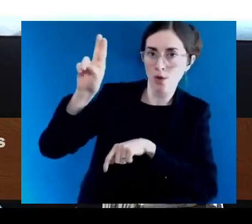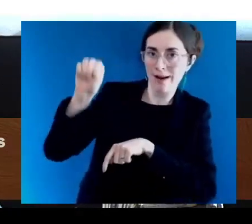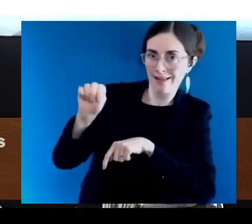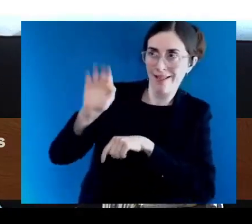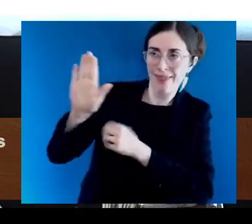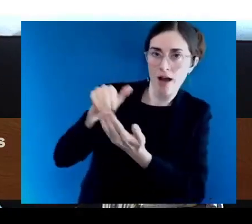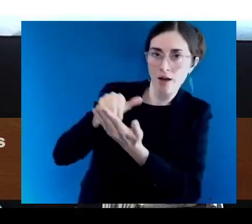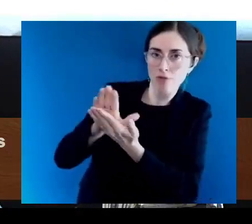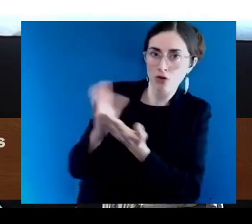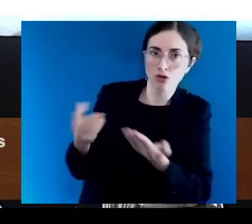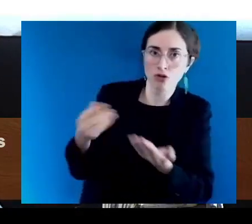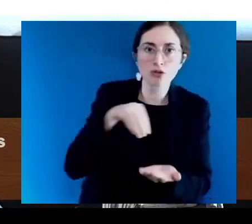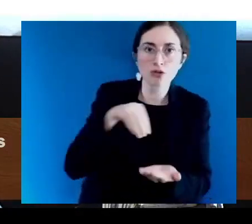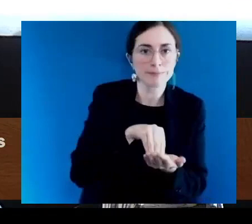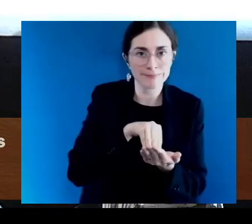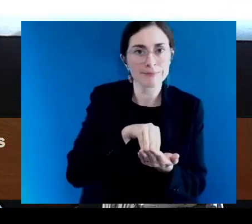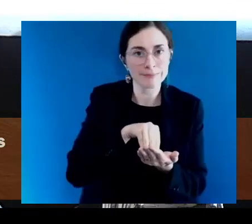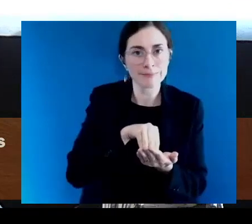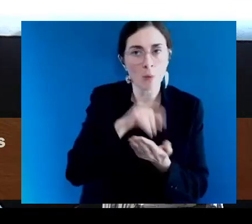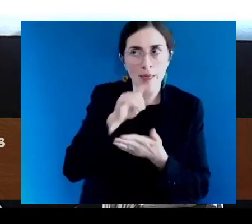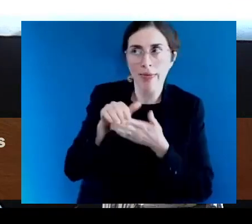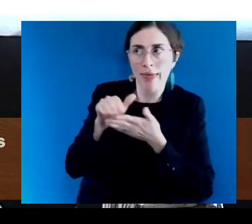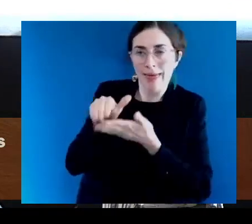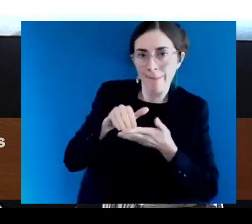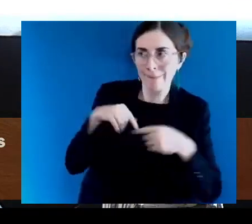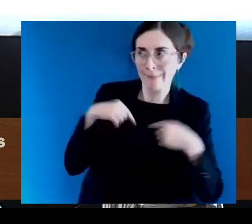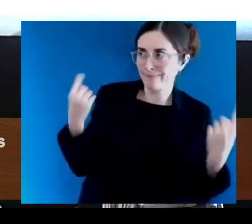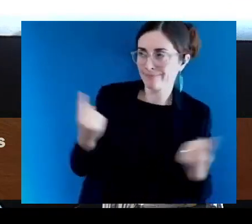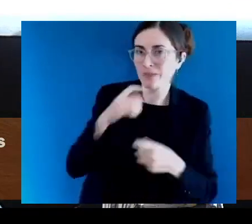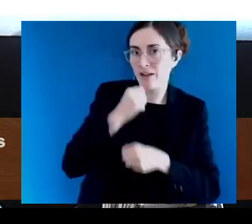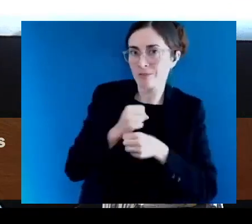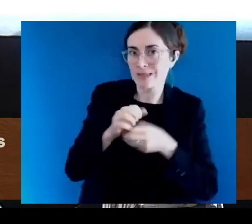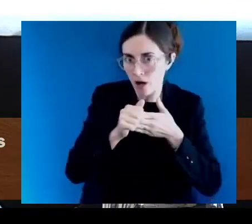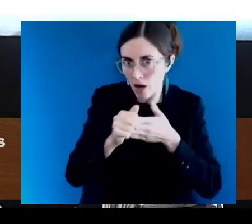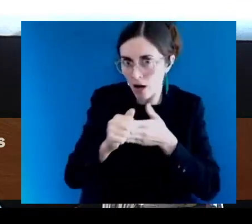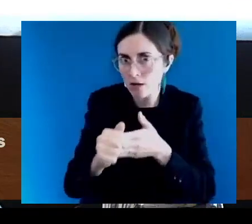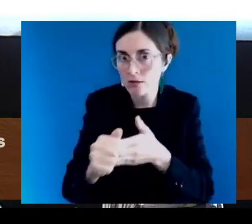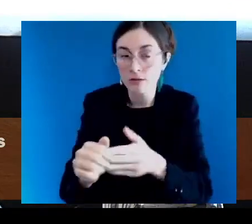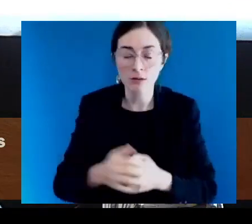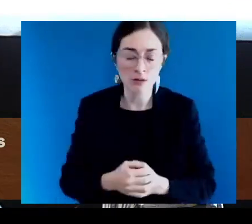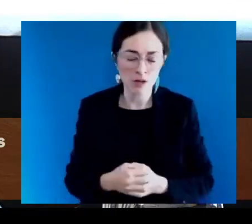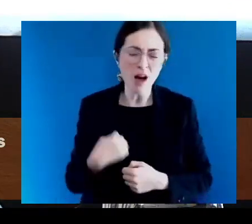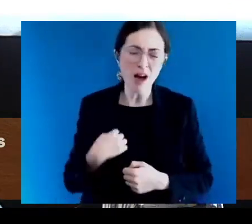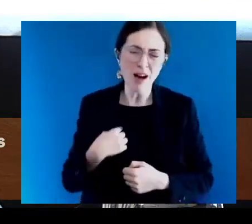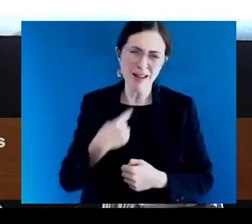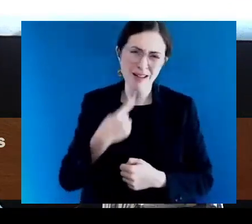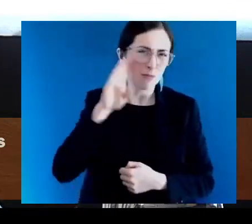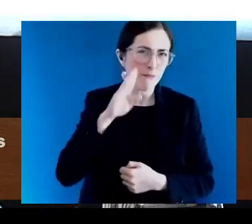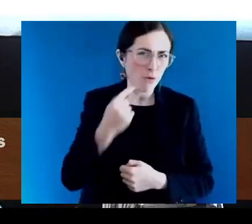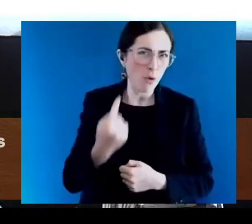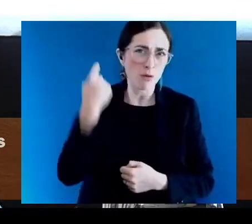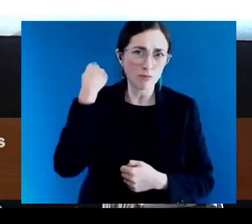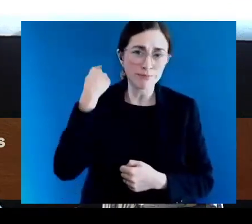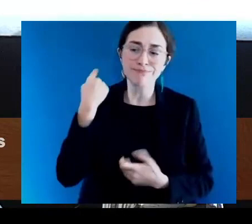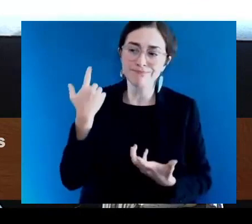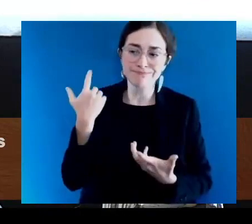government. And as I said earlier, I know resources has been, we've been a laggard there,